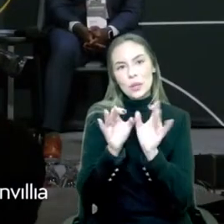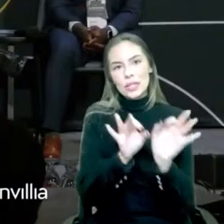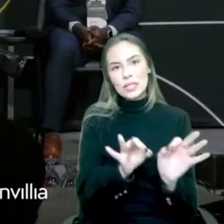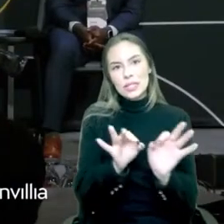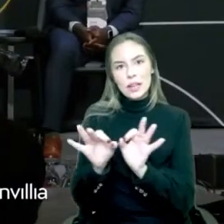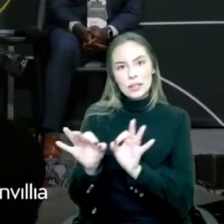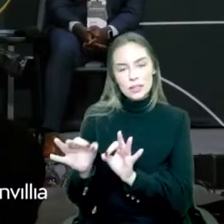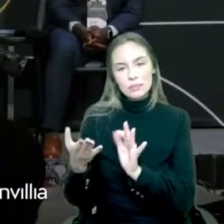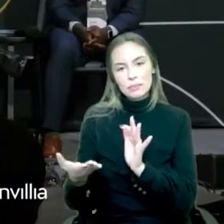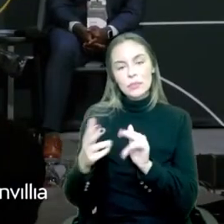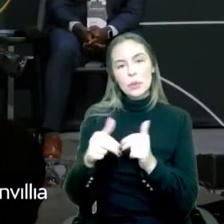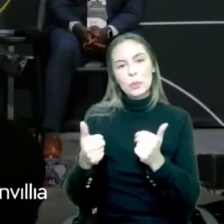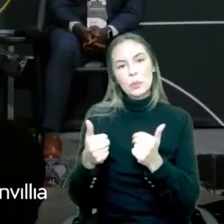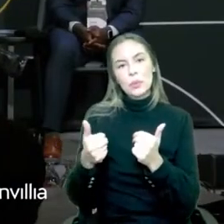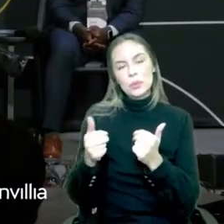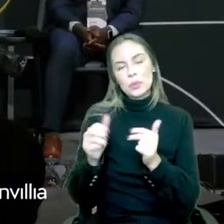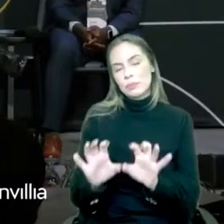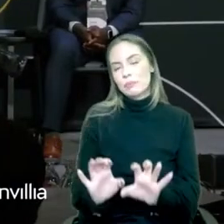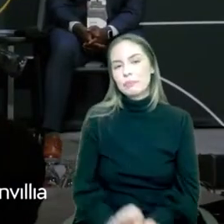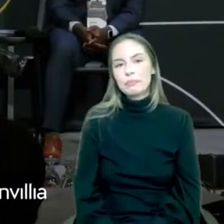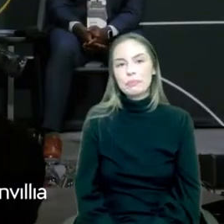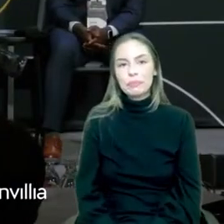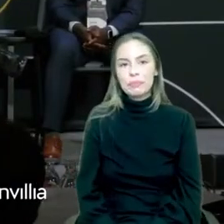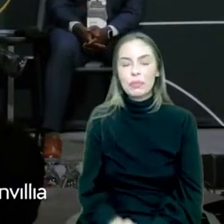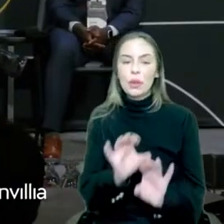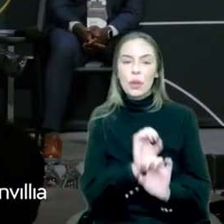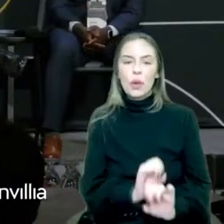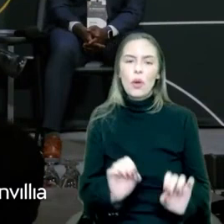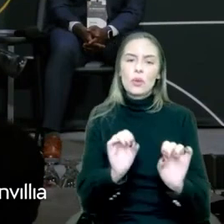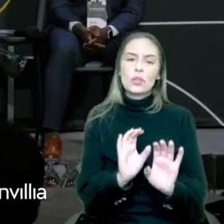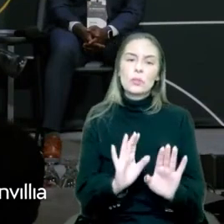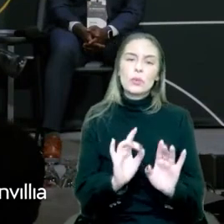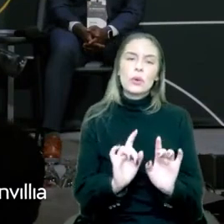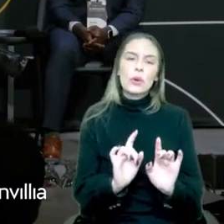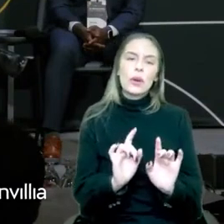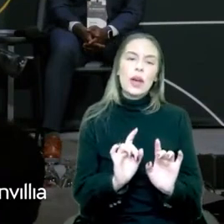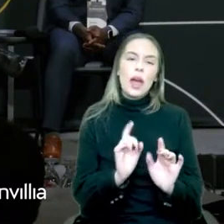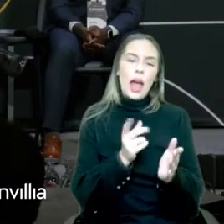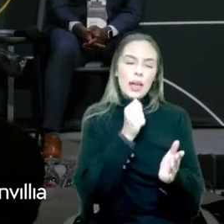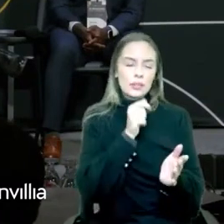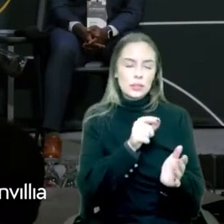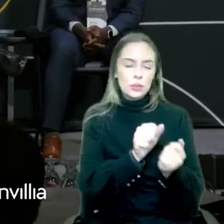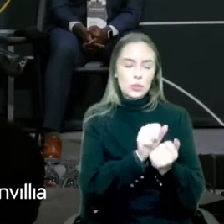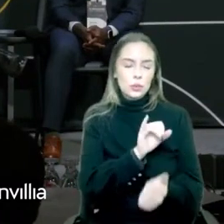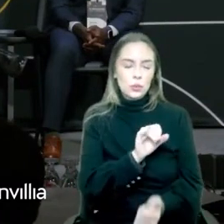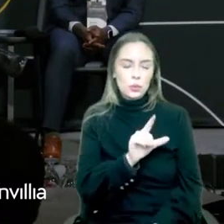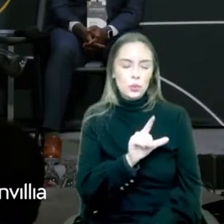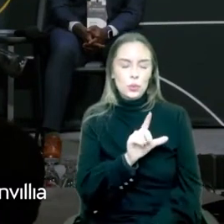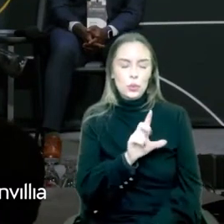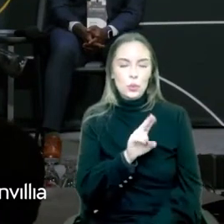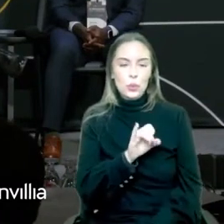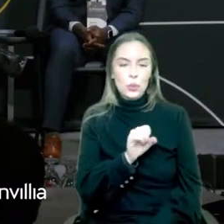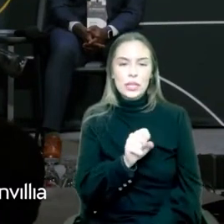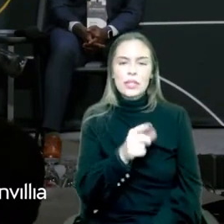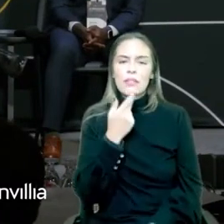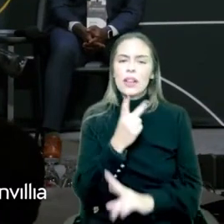great. Talking a little, still with you, Luis, talking a little about the bureaucracy you